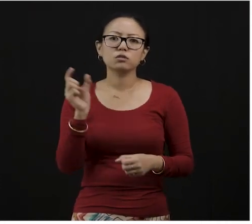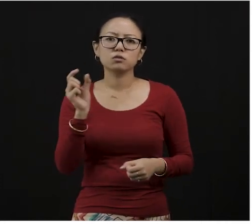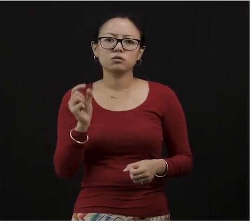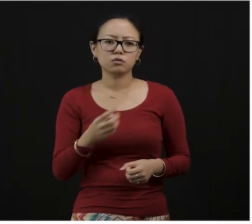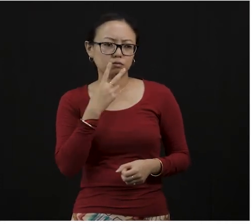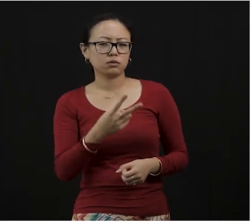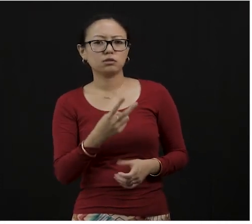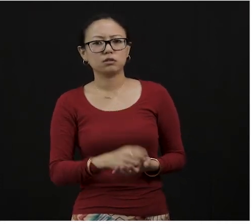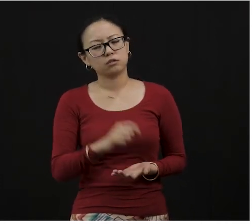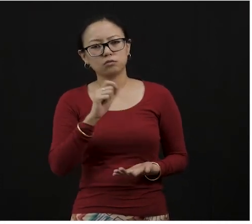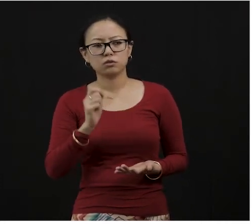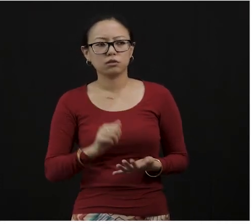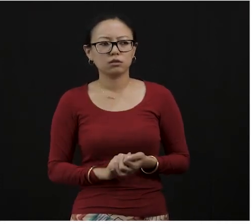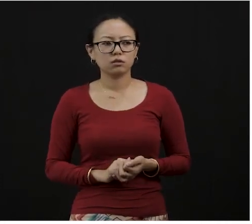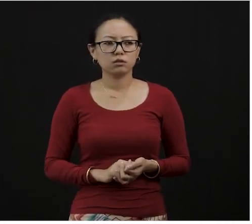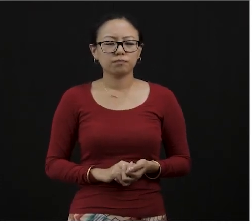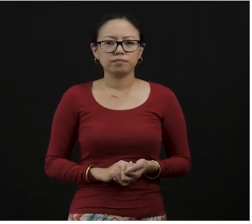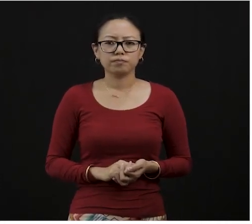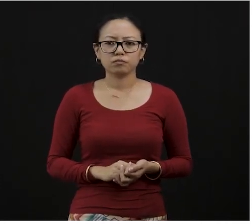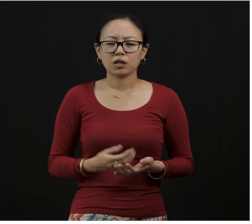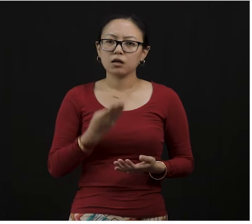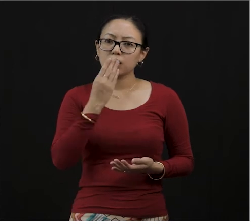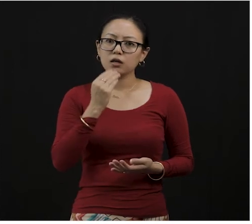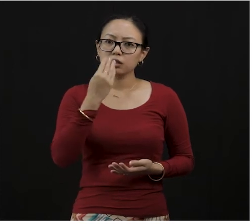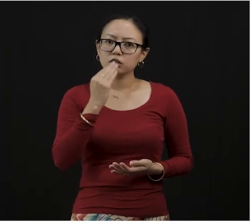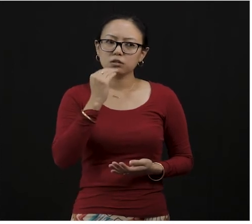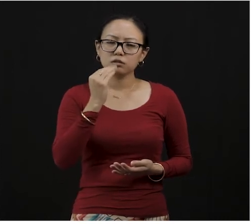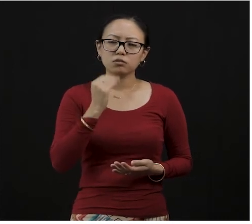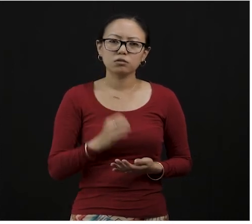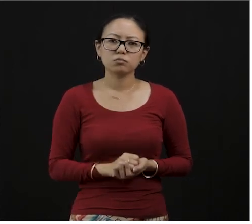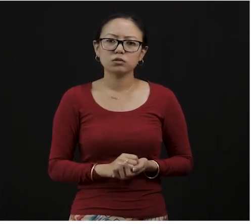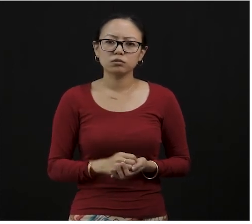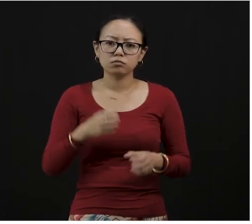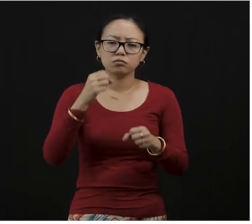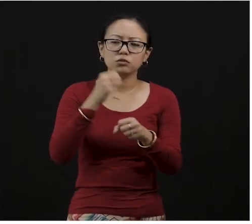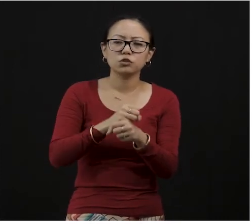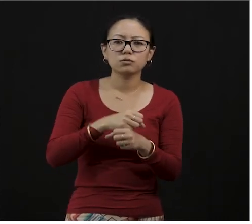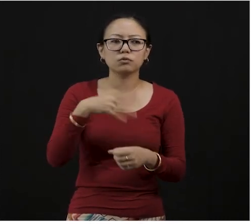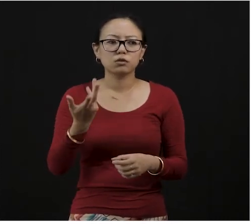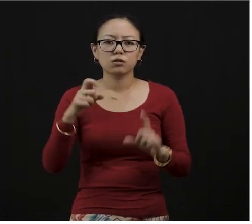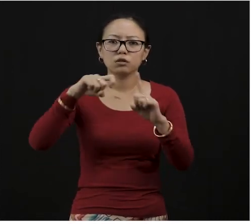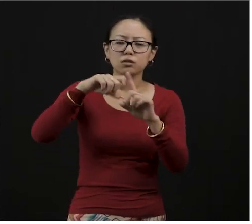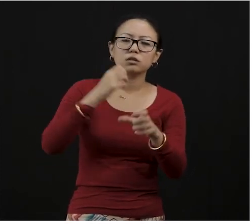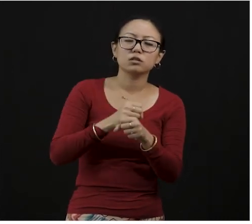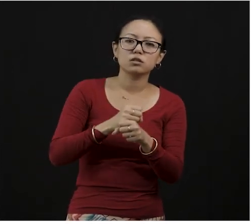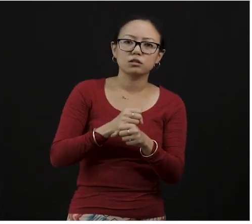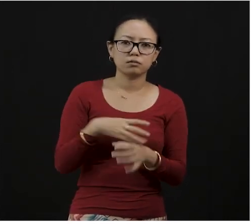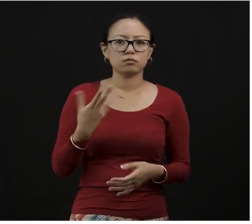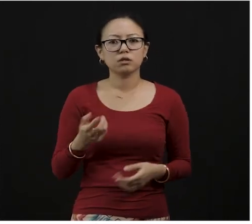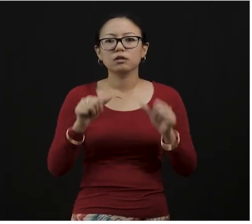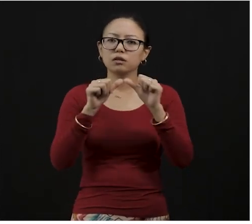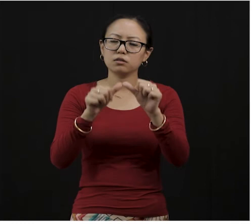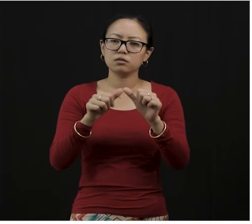One, a slab of a chocolate. So a chocolate, is it gram or kg? It is a lighter object, right? So we will go for